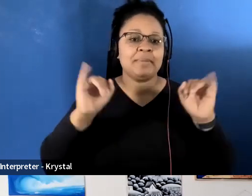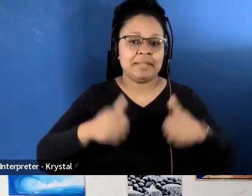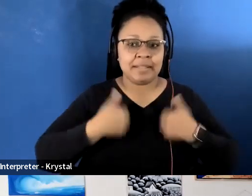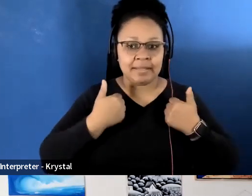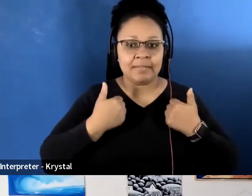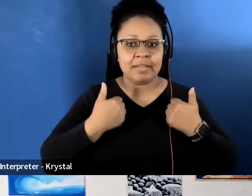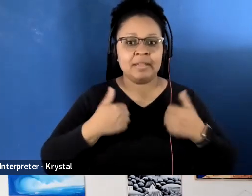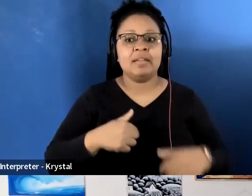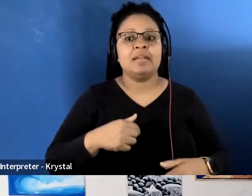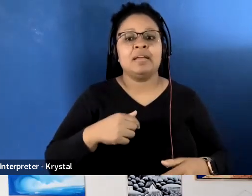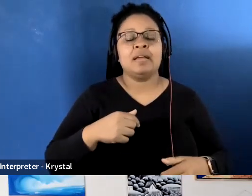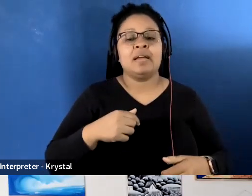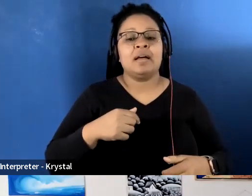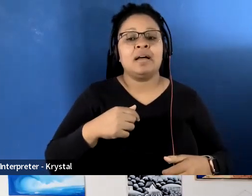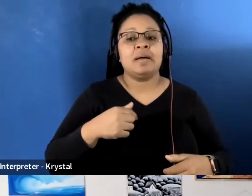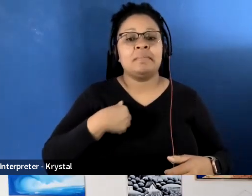female in her 40s,